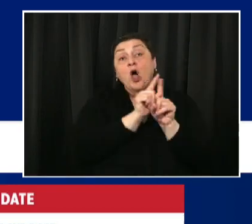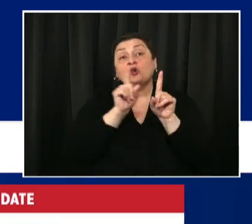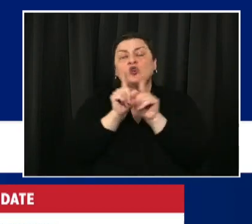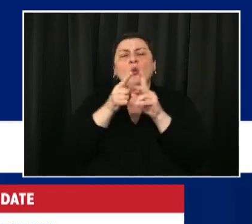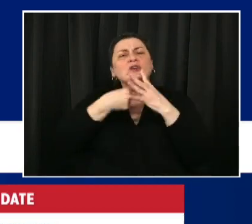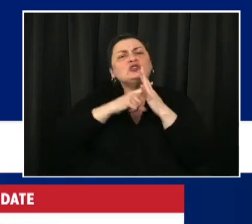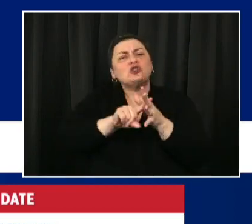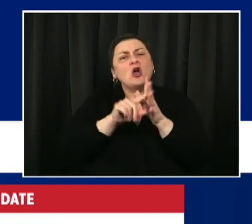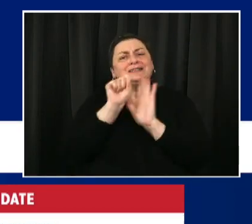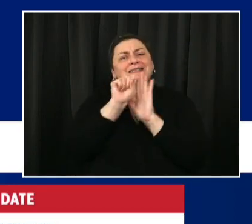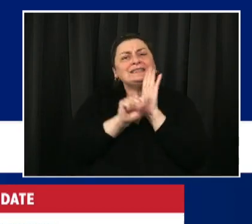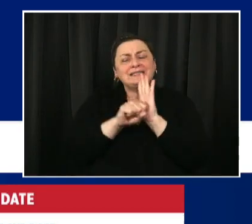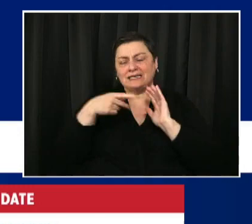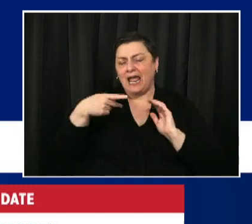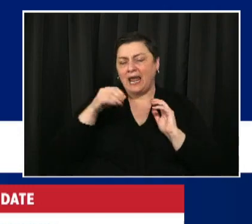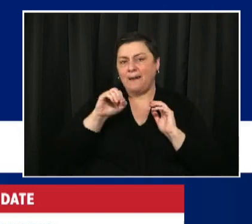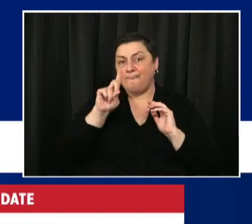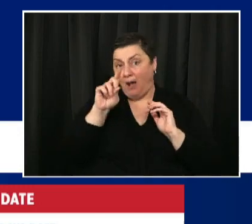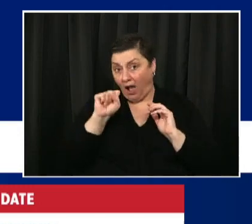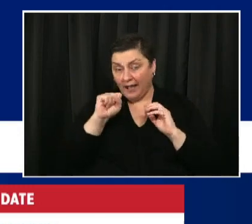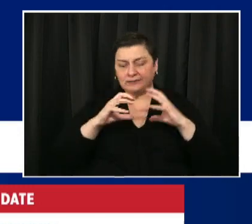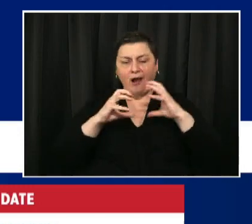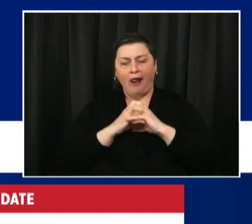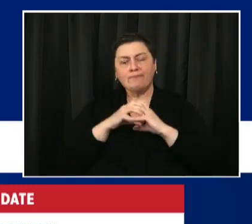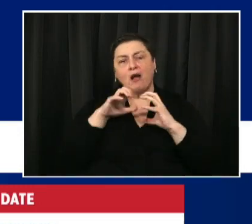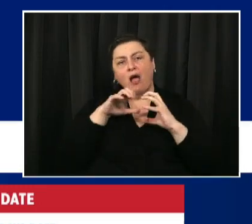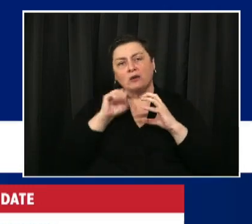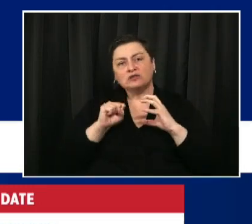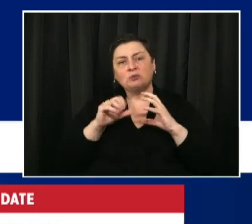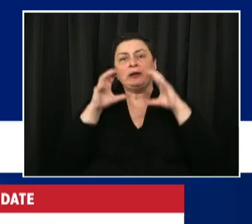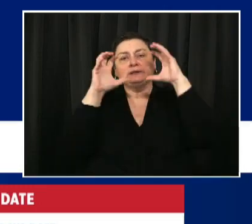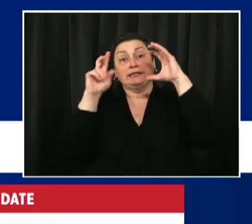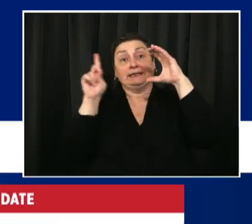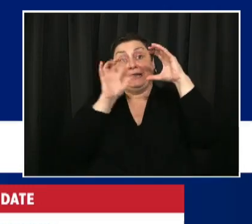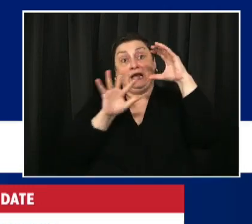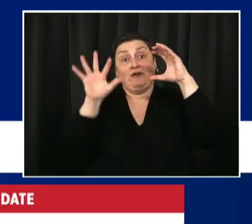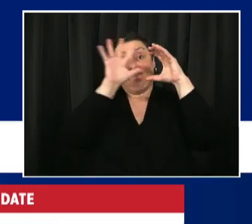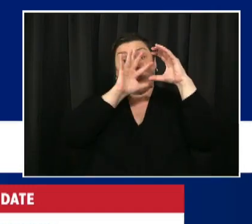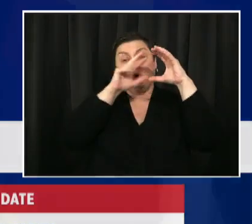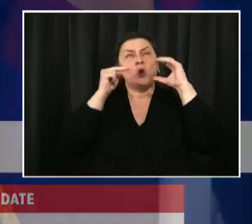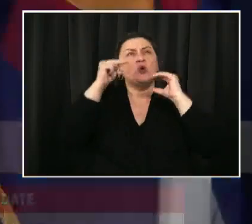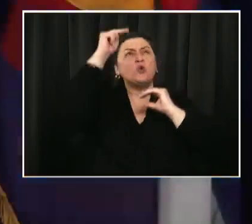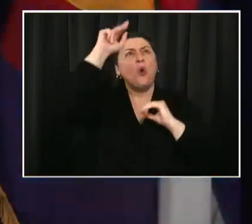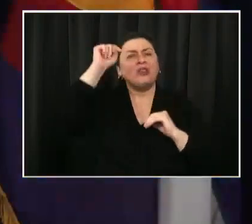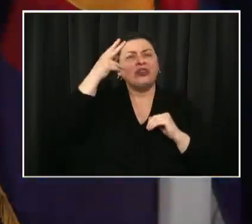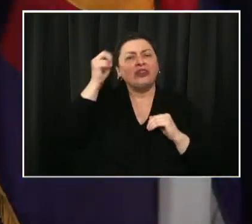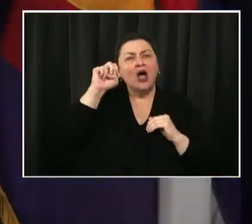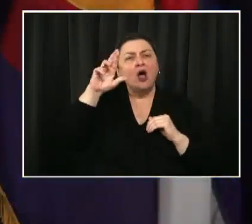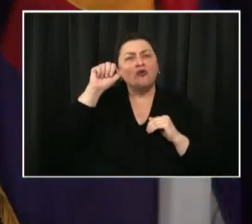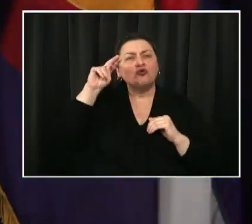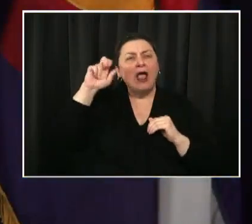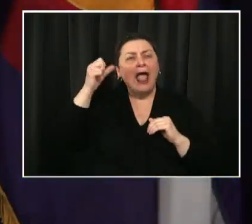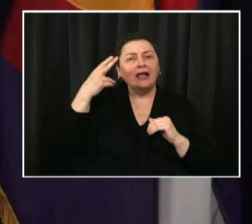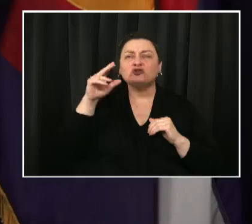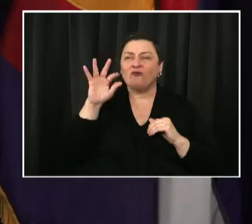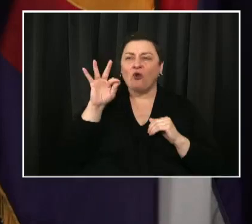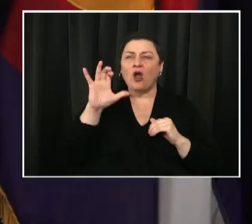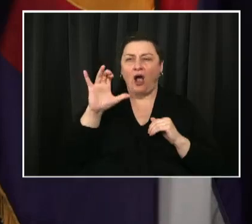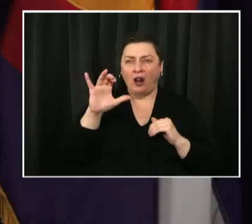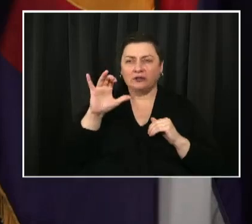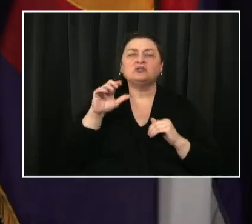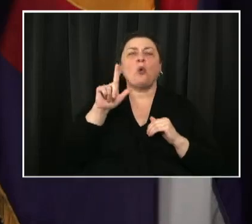pods, Colorado Springs, metro area, the Ranch up north, Grand Junction,